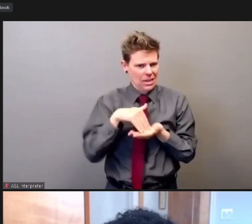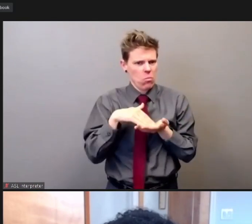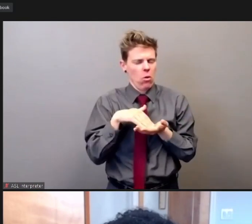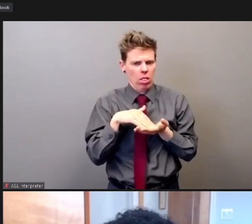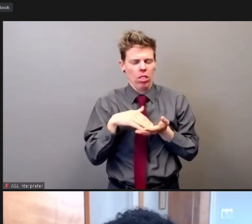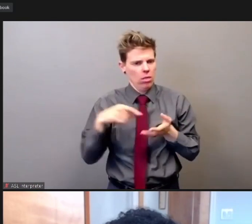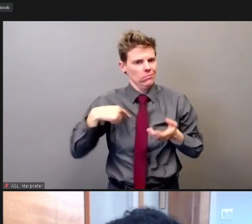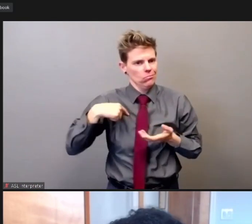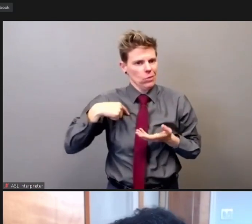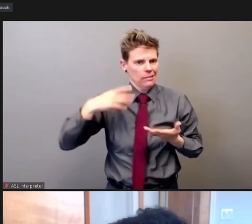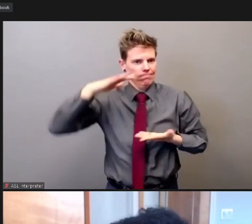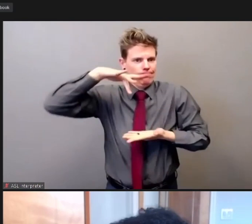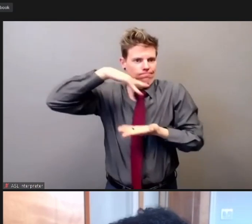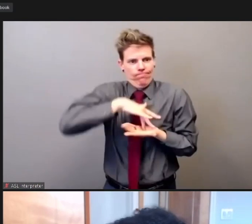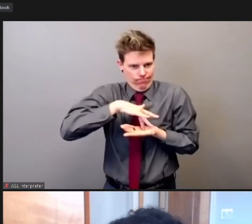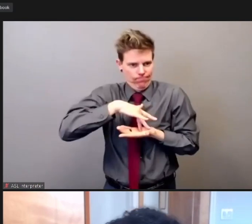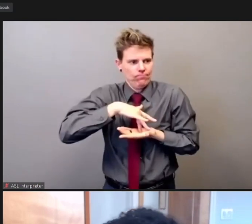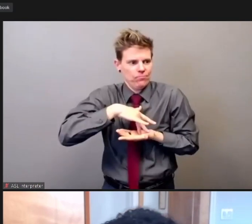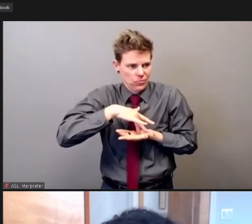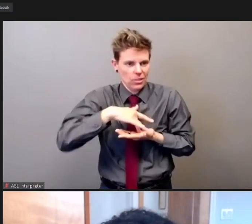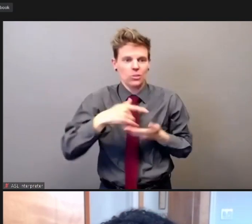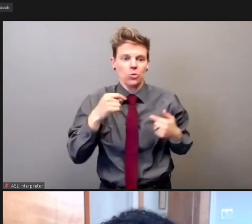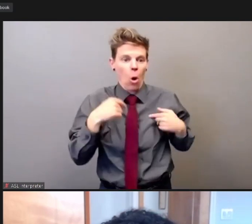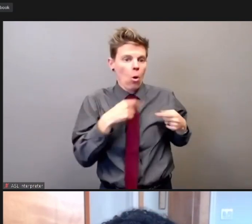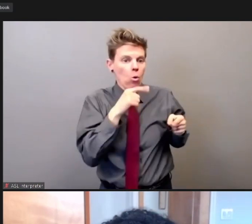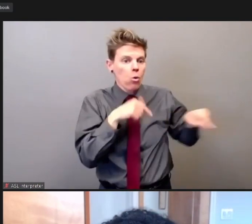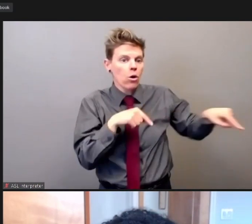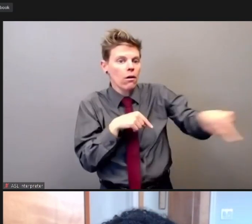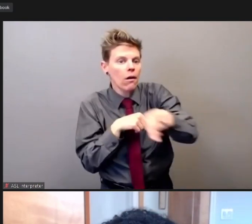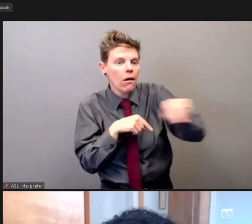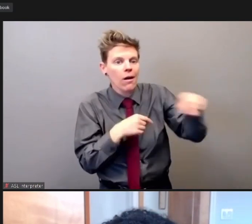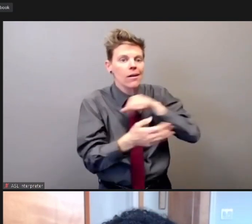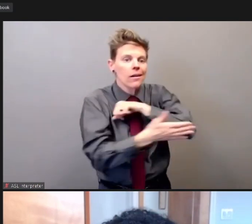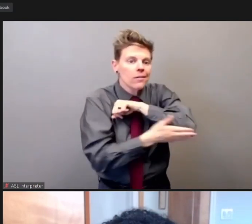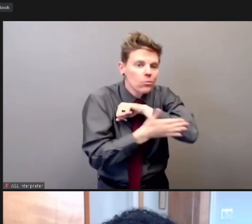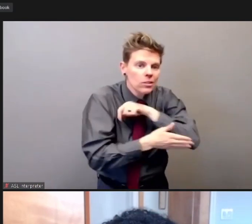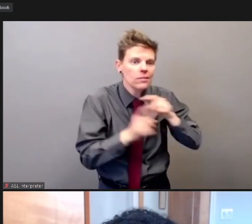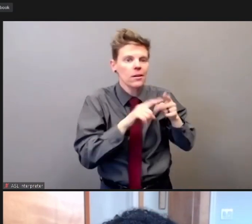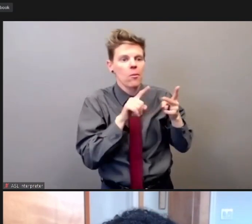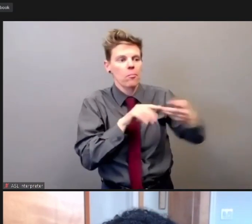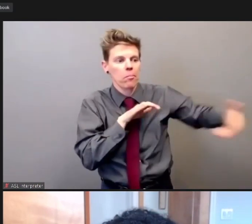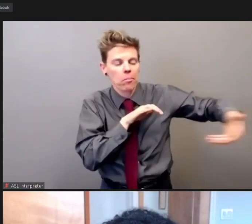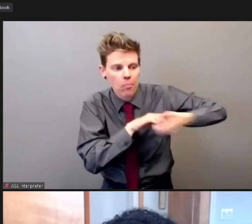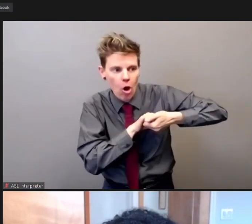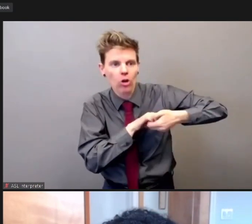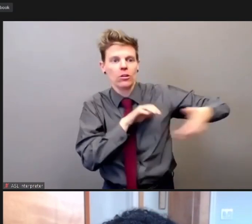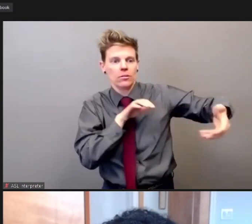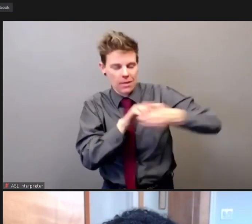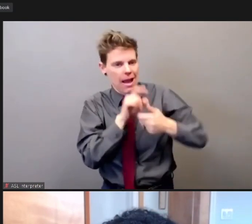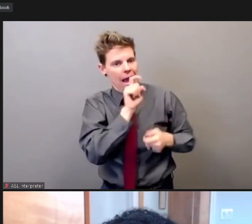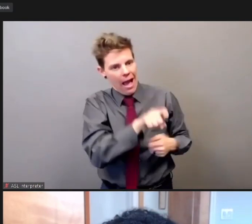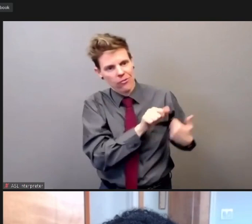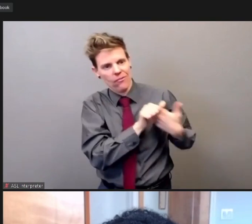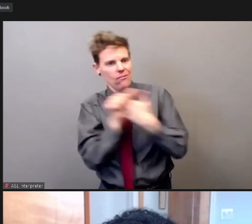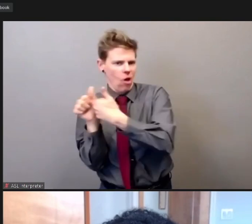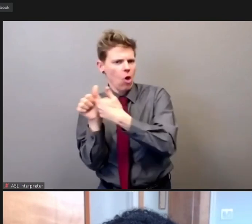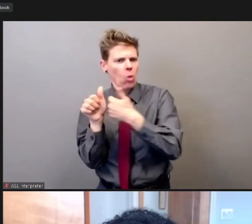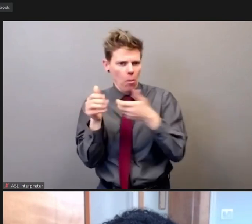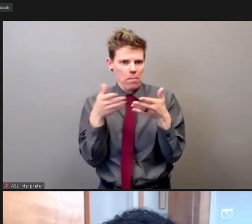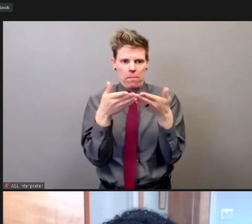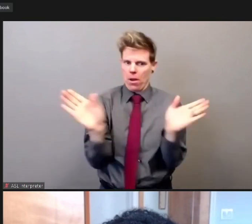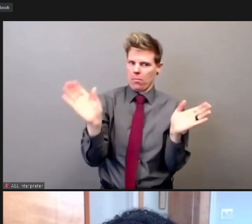the private partners that both have to do what we say in a public health emergency. And that's why they do it, because you want to have